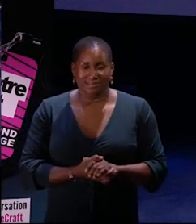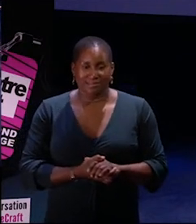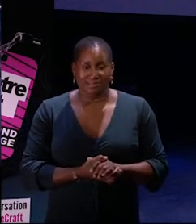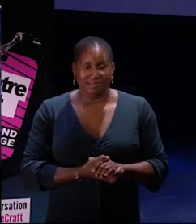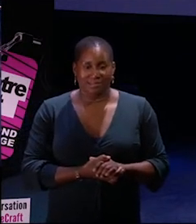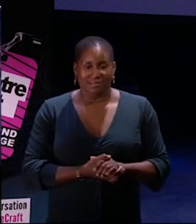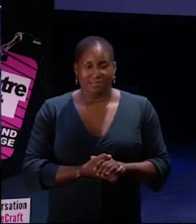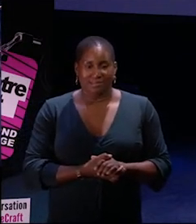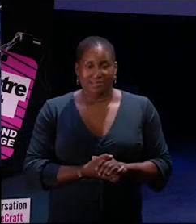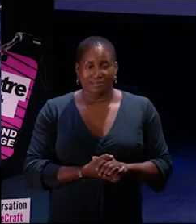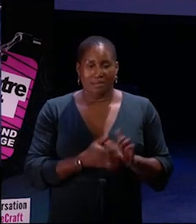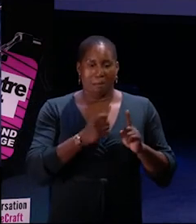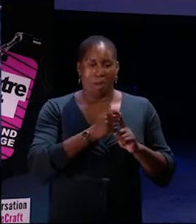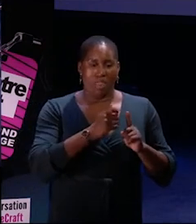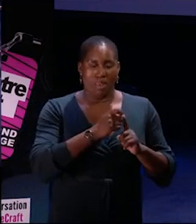Paulie.